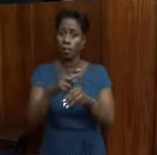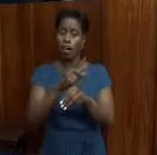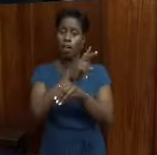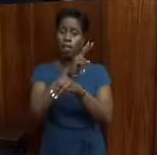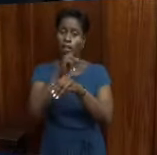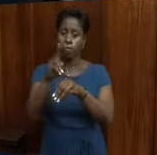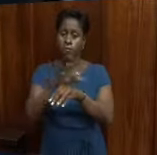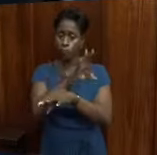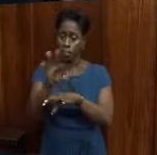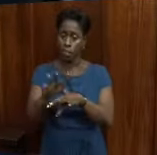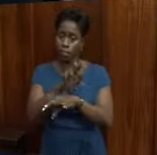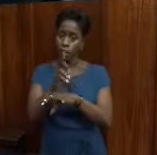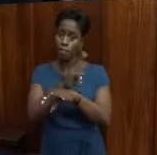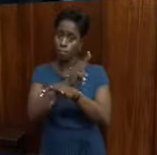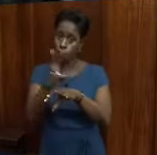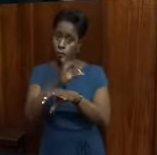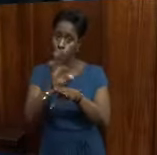renovated.